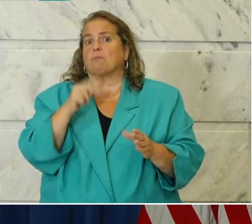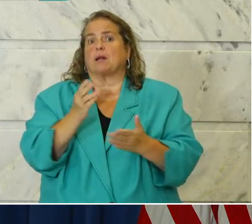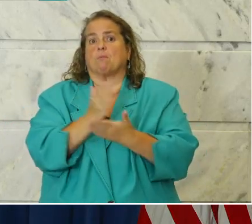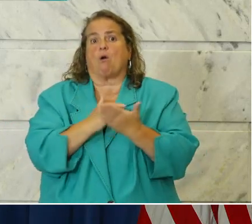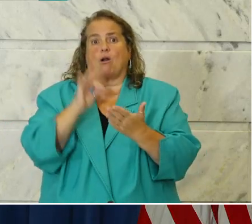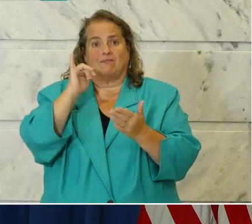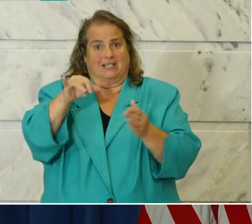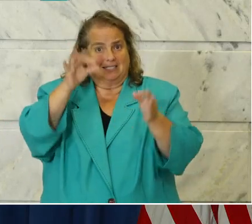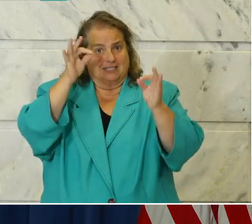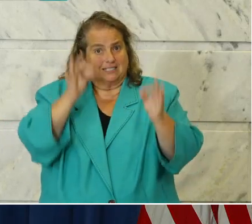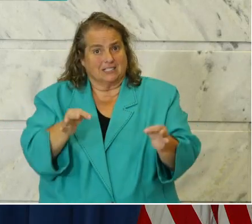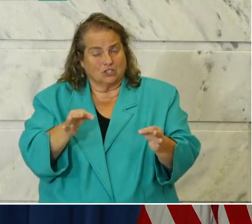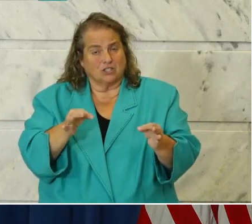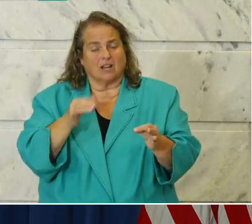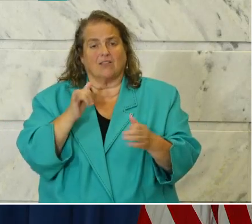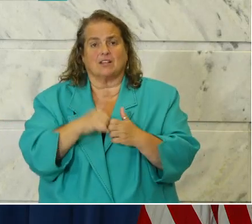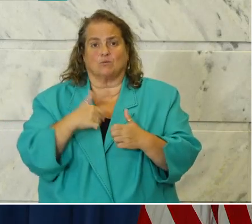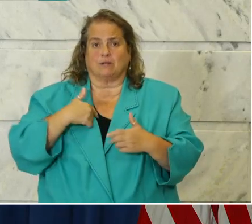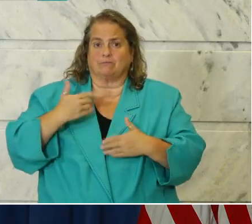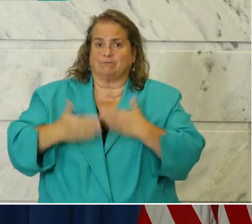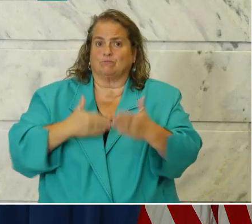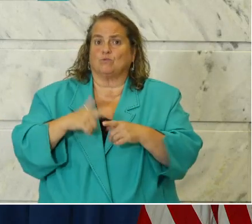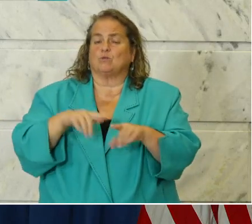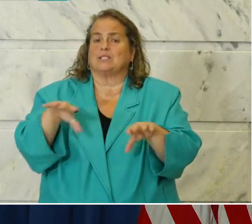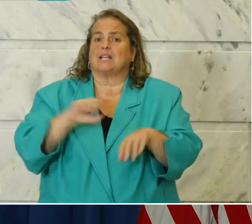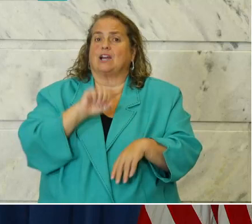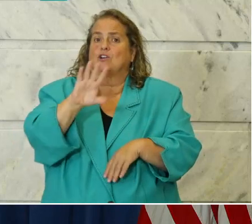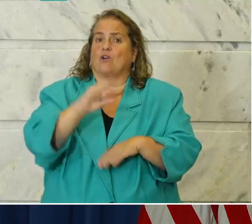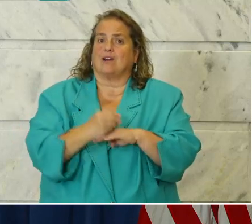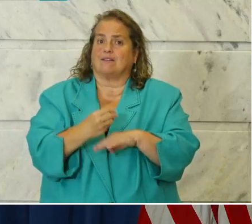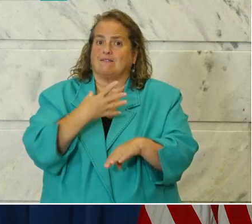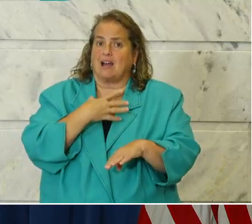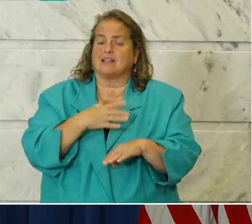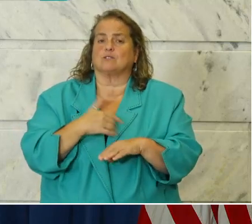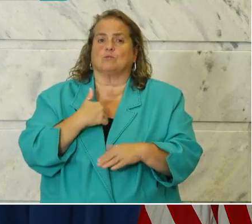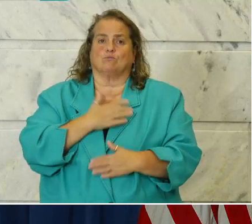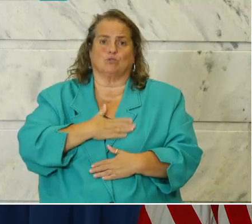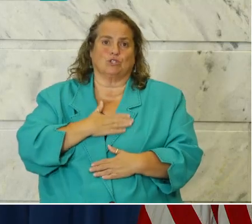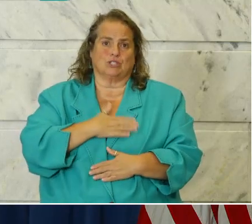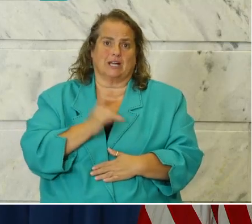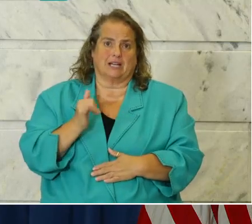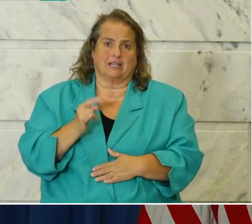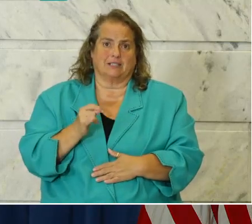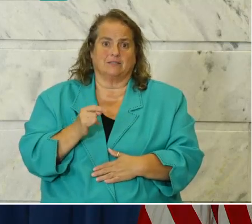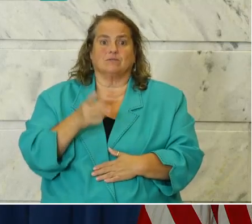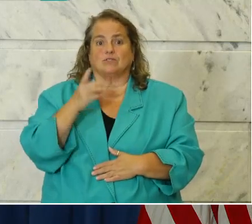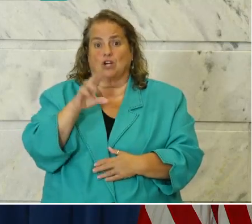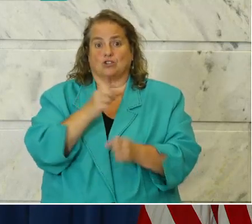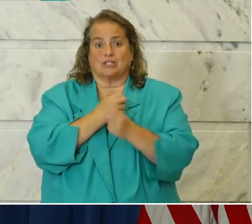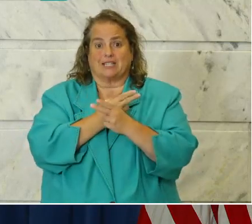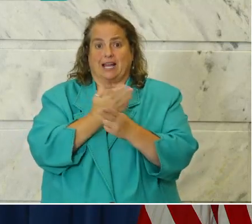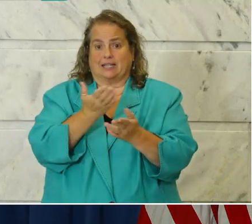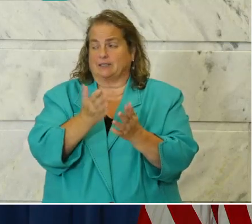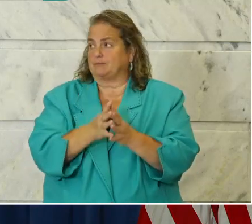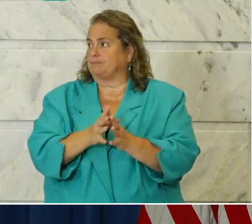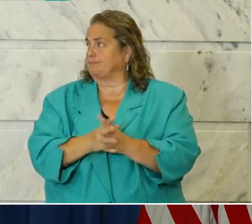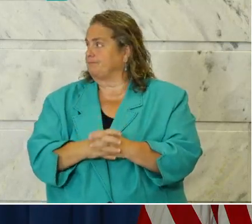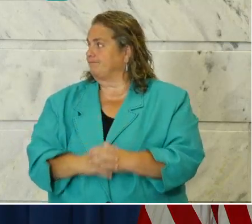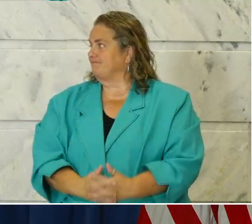decision making as we've gone along. We've taken your advice, we appreciate it, and we will continue to seek it. Dr. Stack.